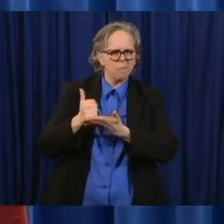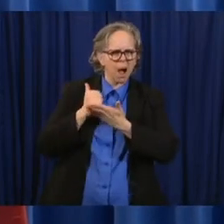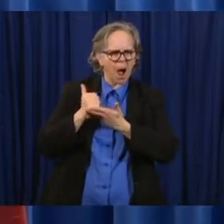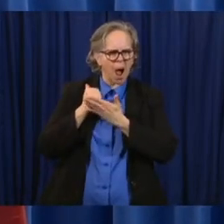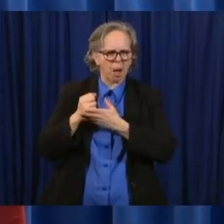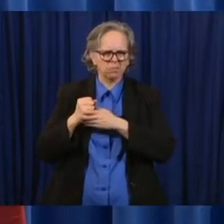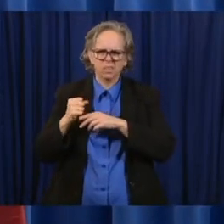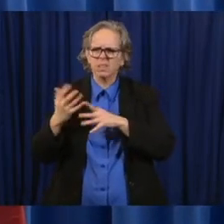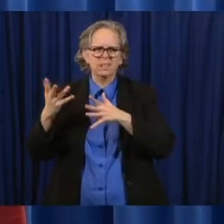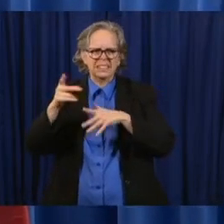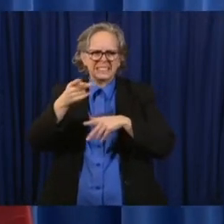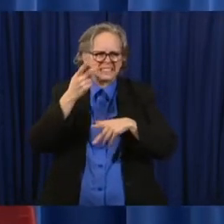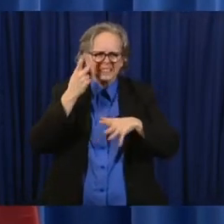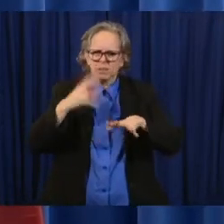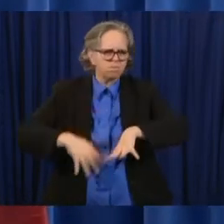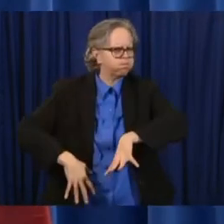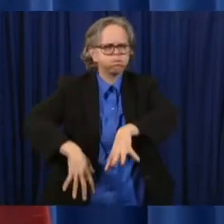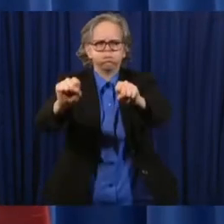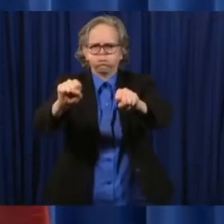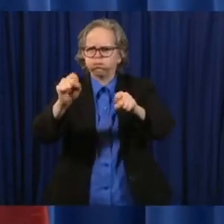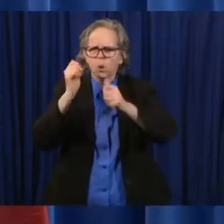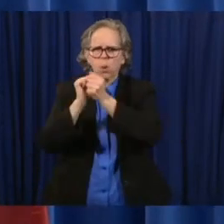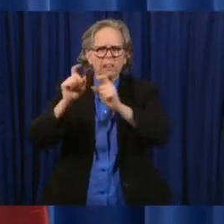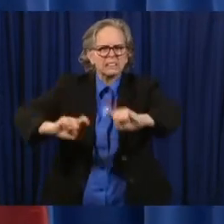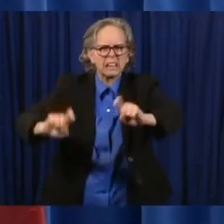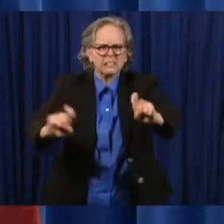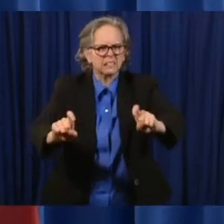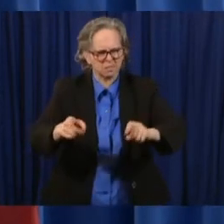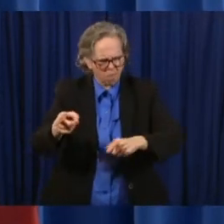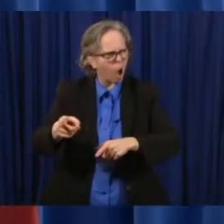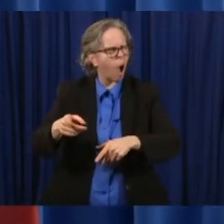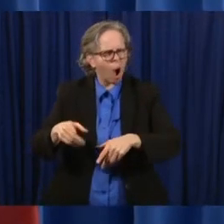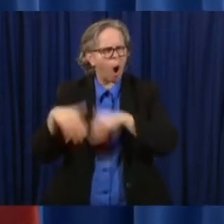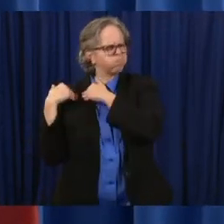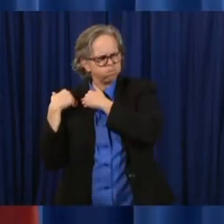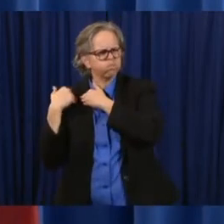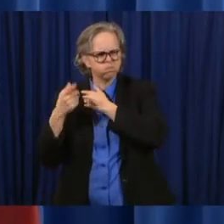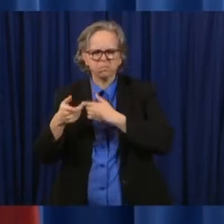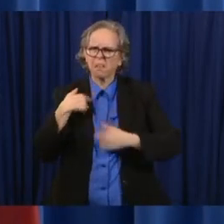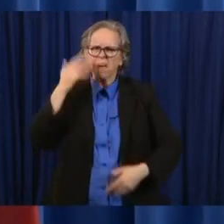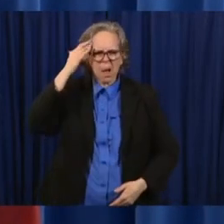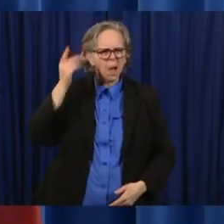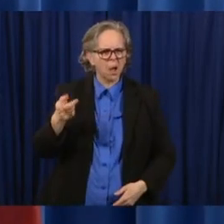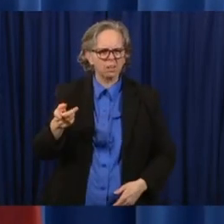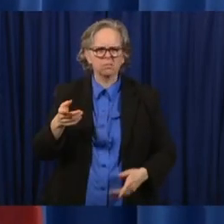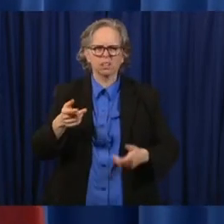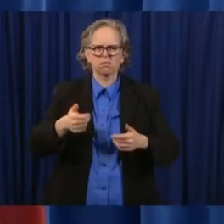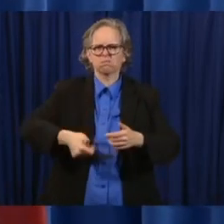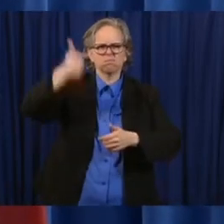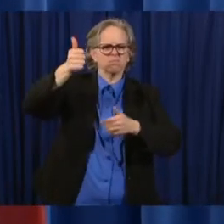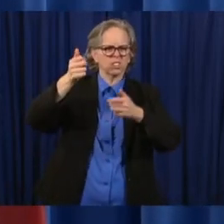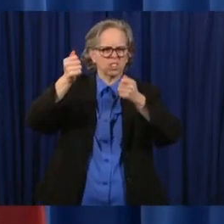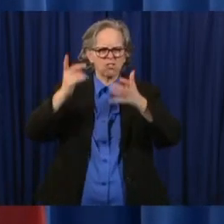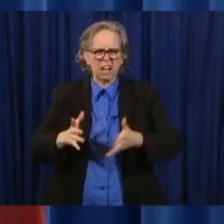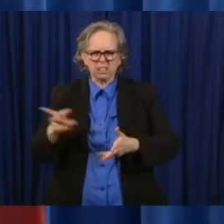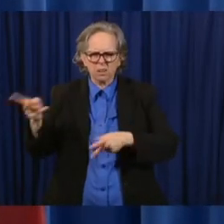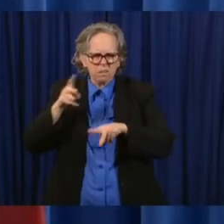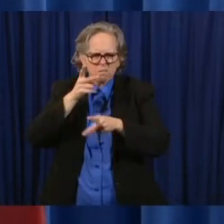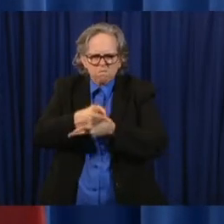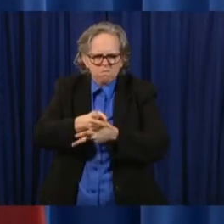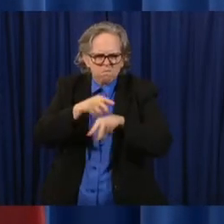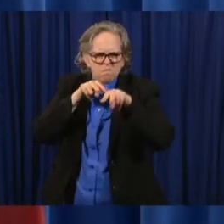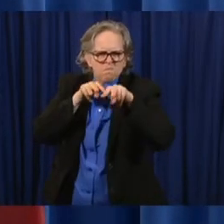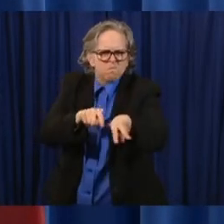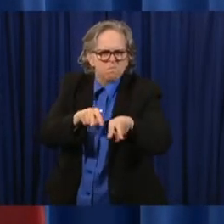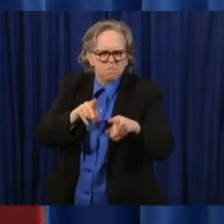the testing done, and I know the director is acting upon the testing, but I was not